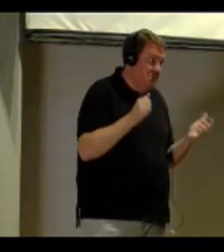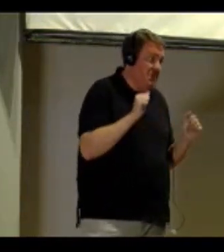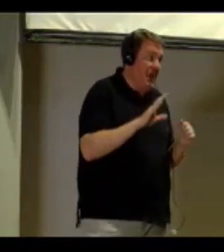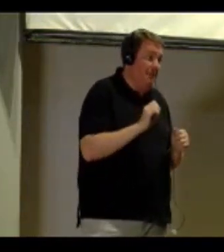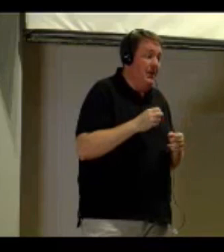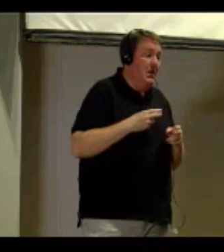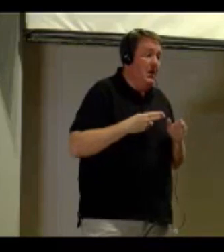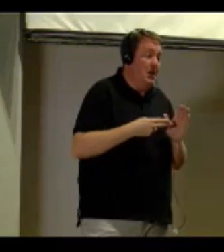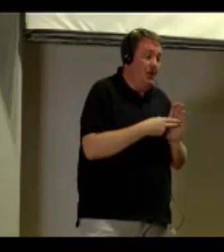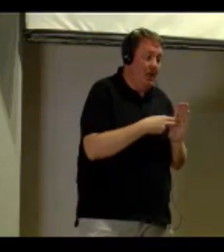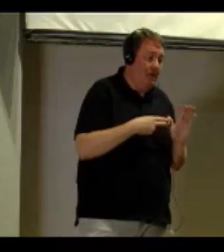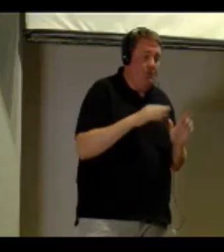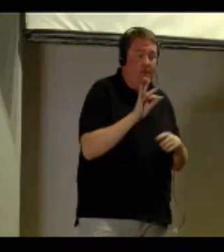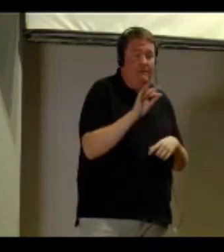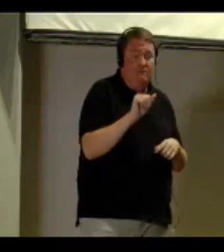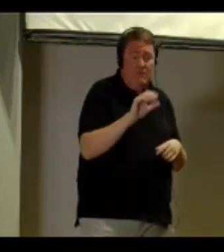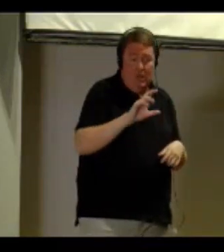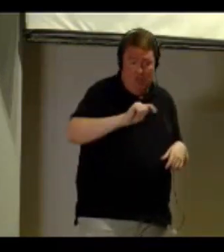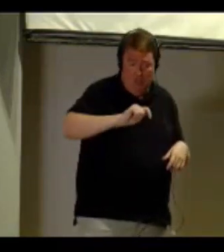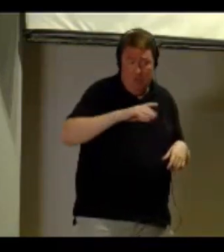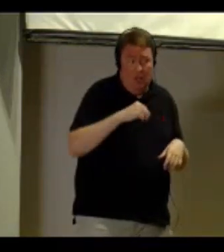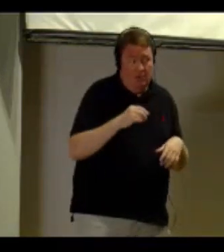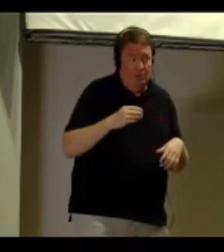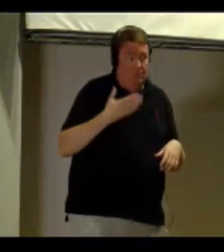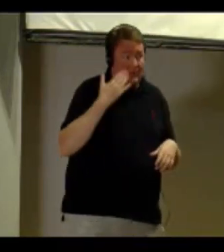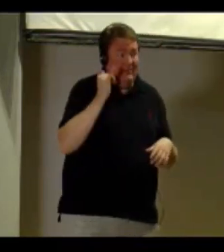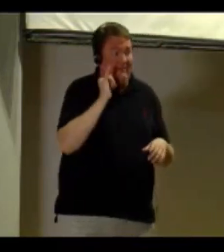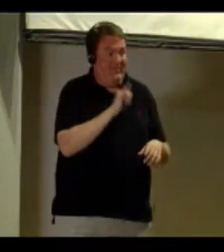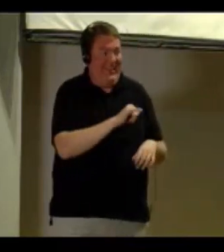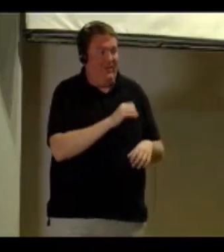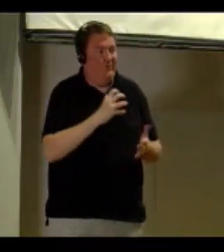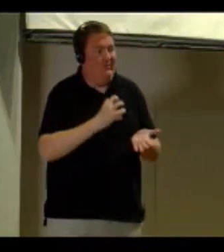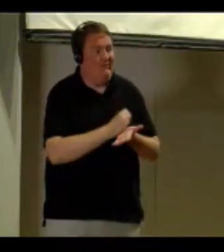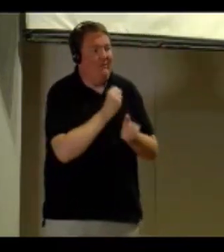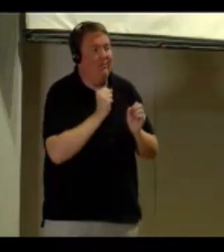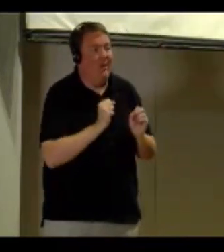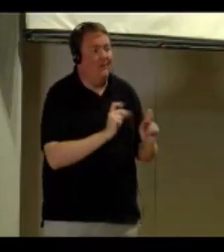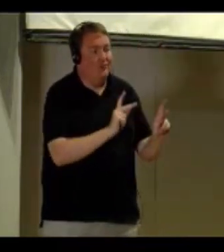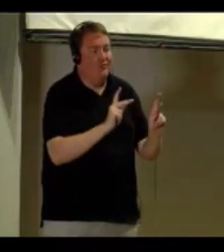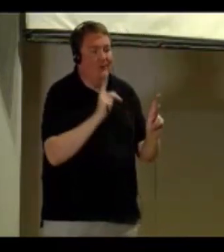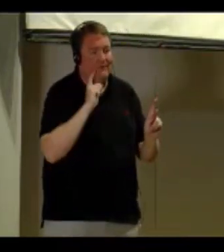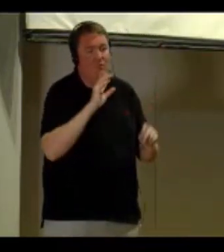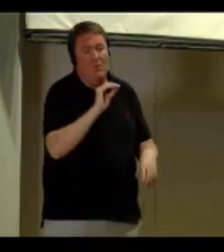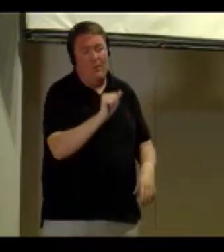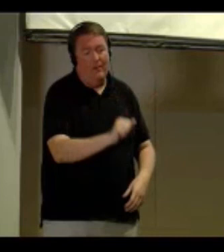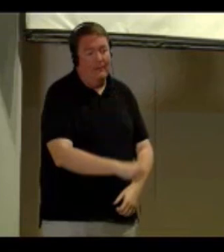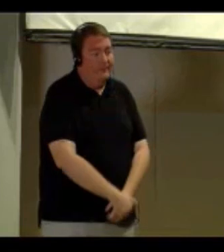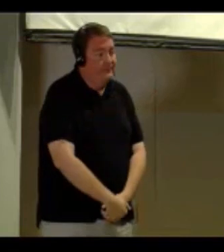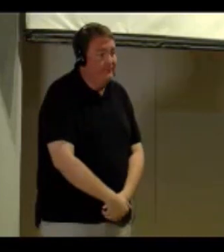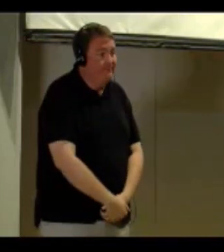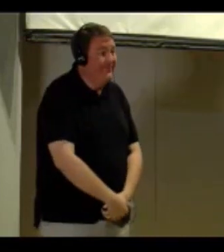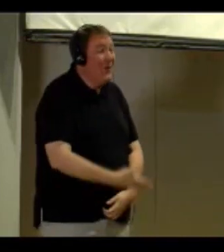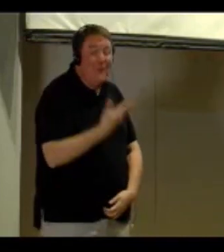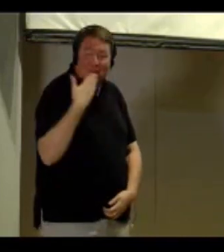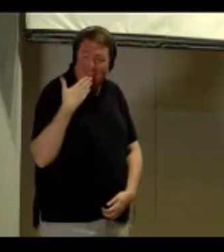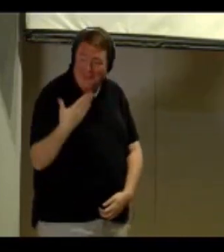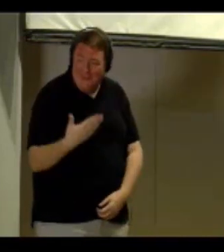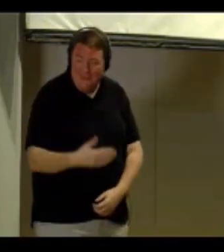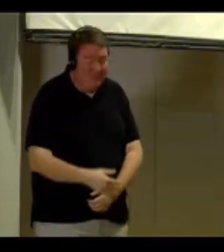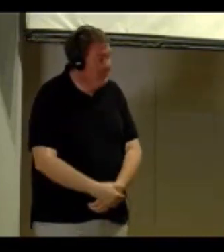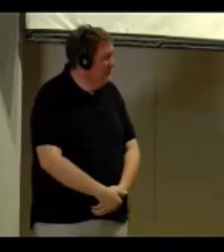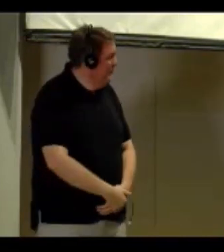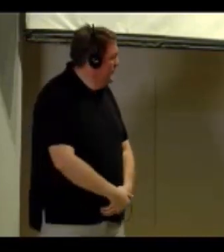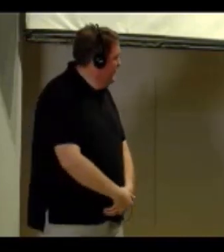be considered facts, and there are opportunities there to declare that. Mm-hmm. Thank you.